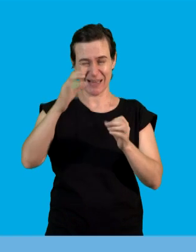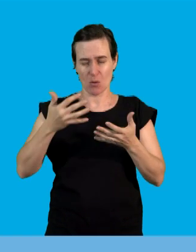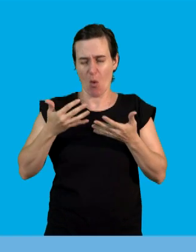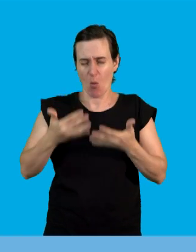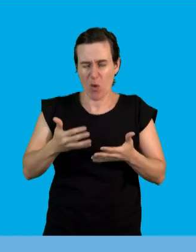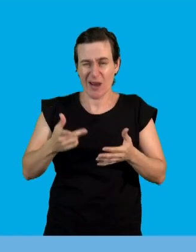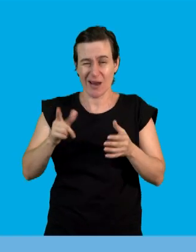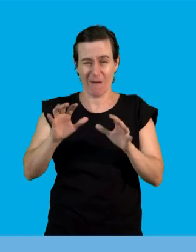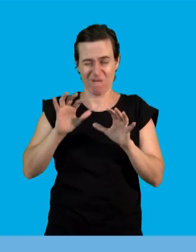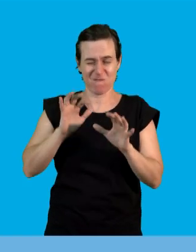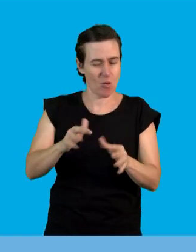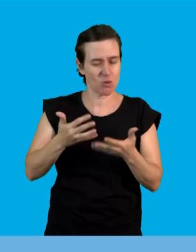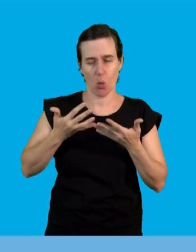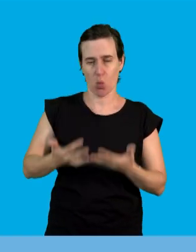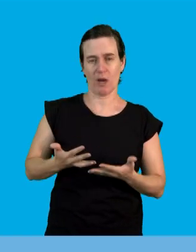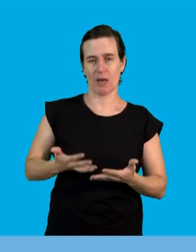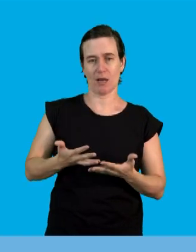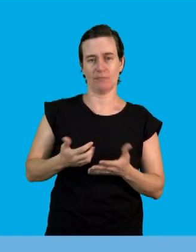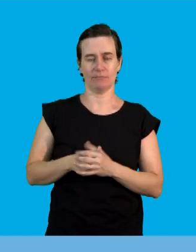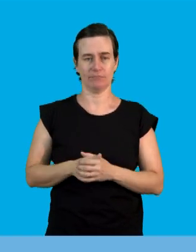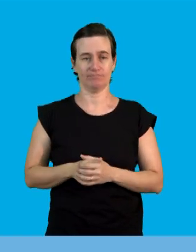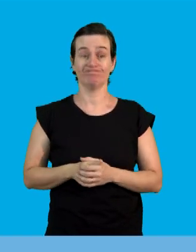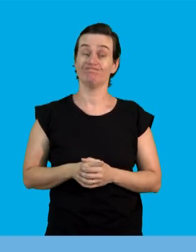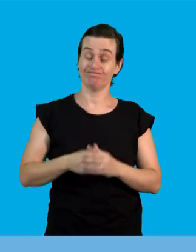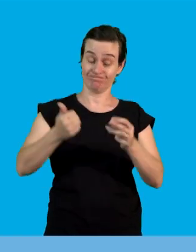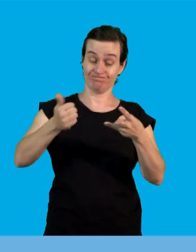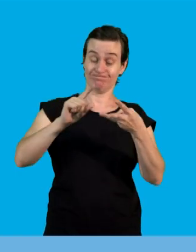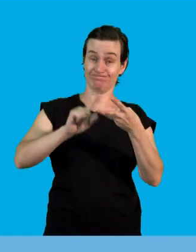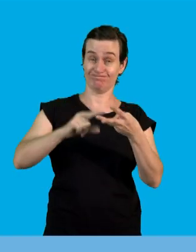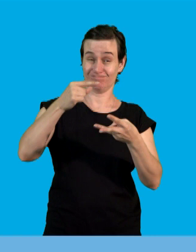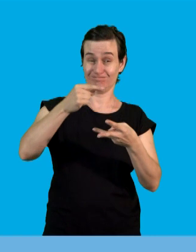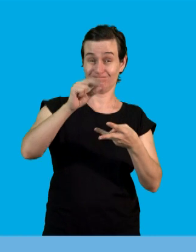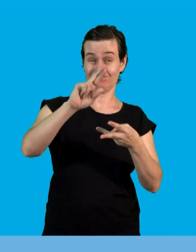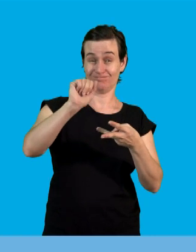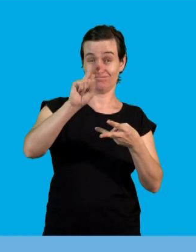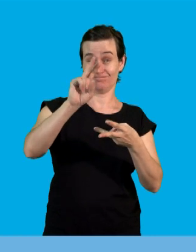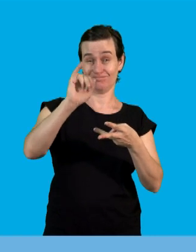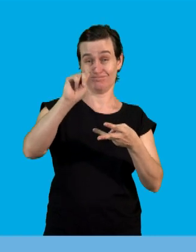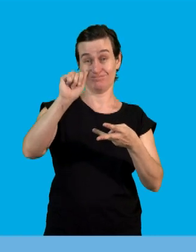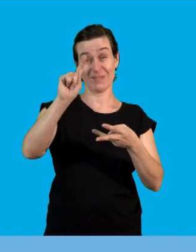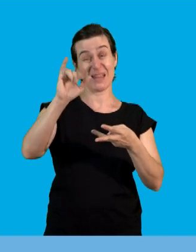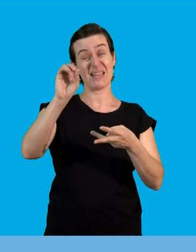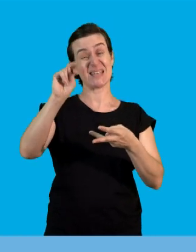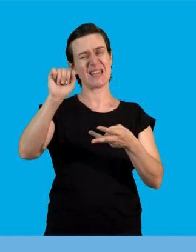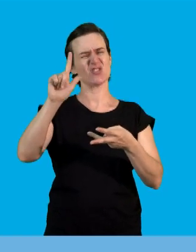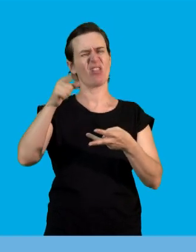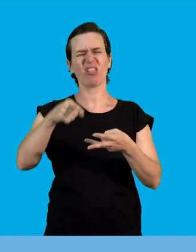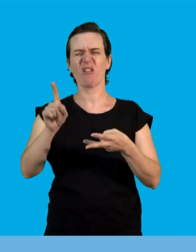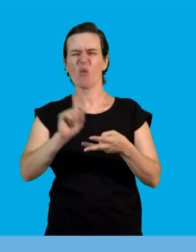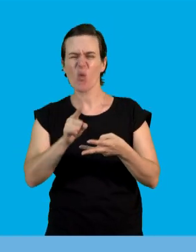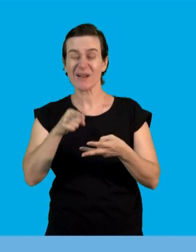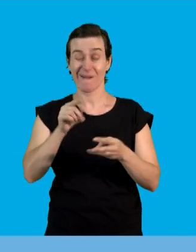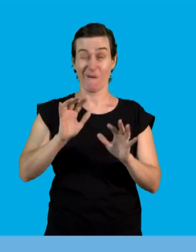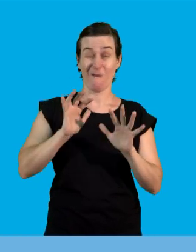particles in gases, they have weak forces between them. And then lastly, we also know that gravitational force is the